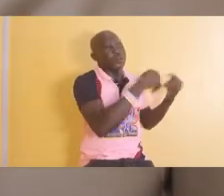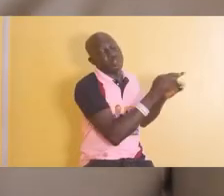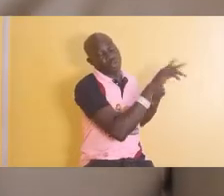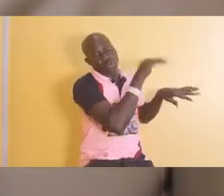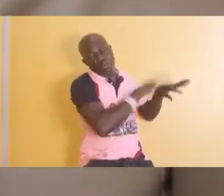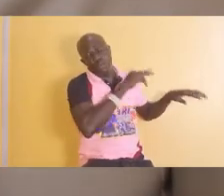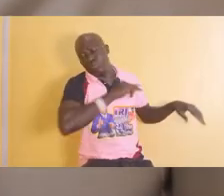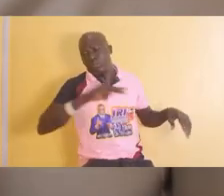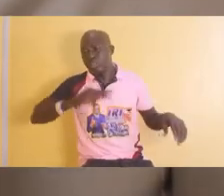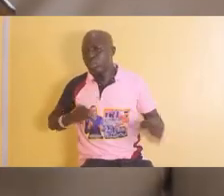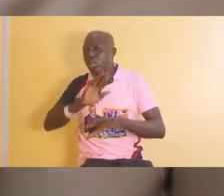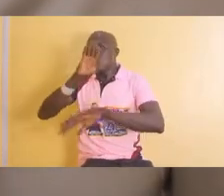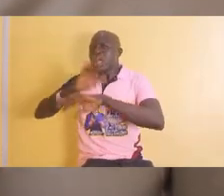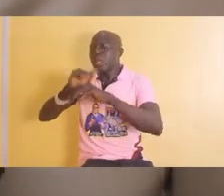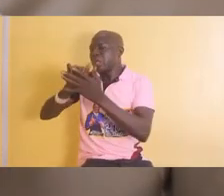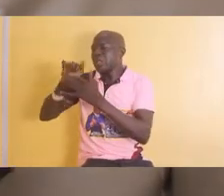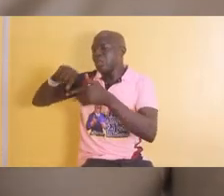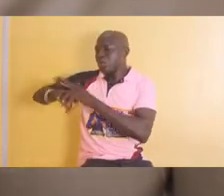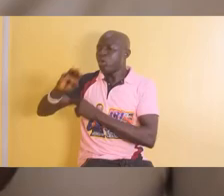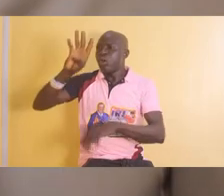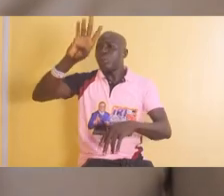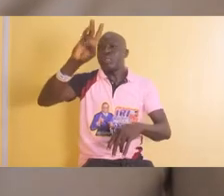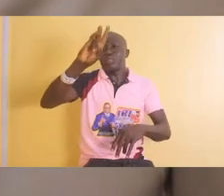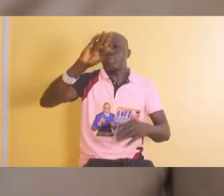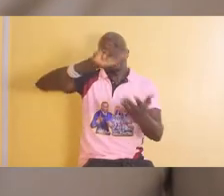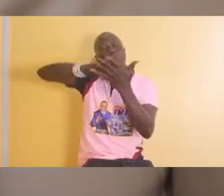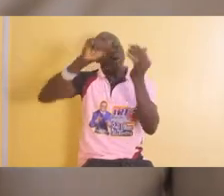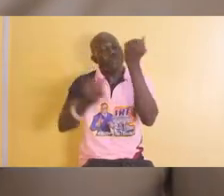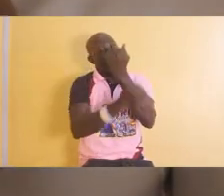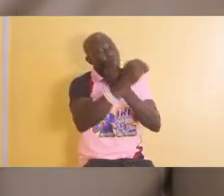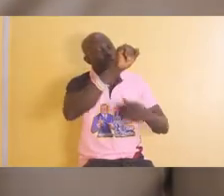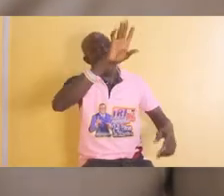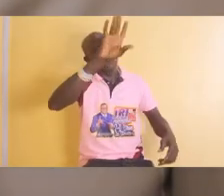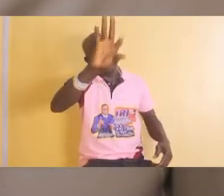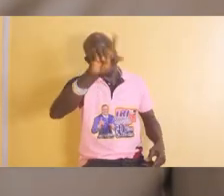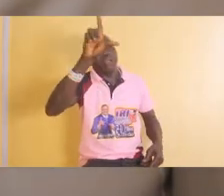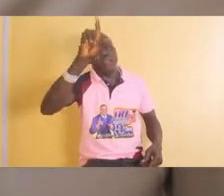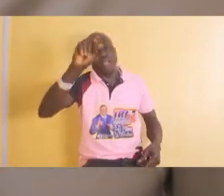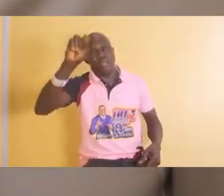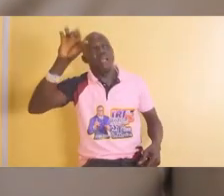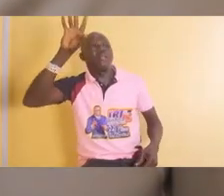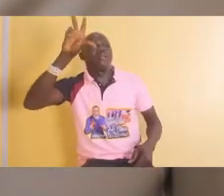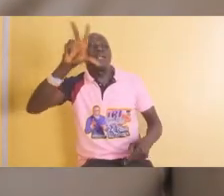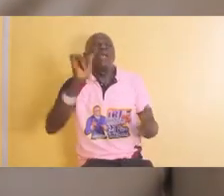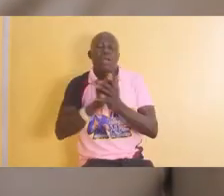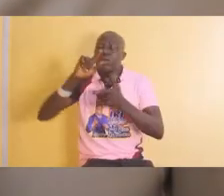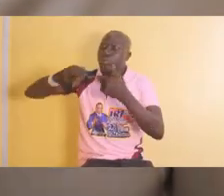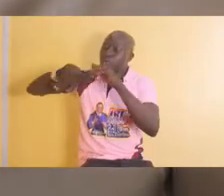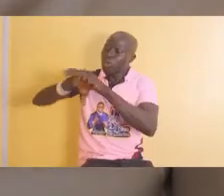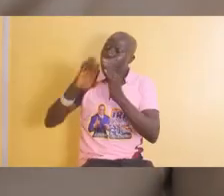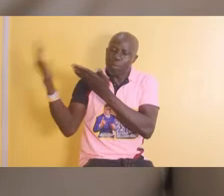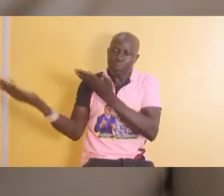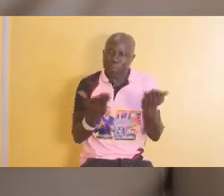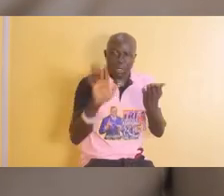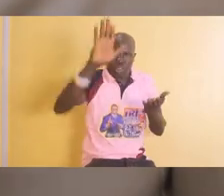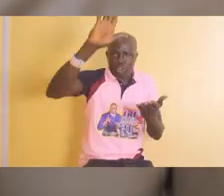one make it so ji and memema the revival of Holy Ghost he so ji and memema revival of Holy Ghost help for me sir this is to me